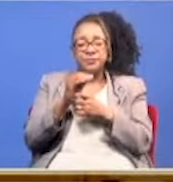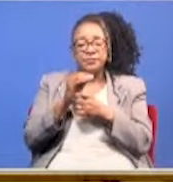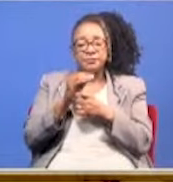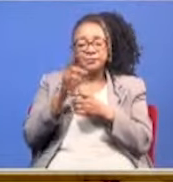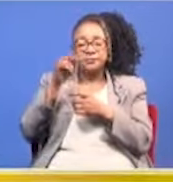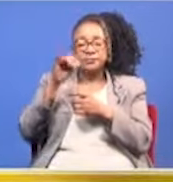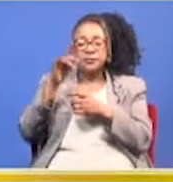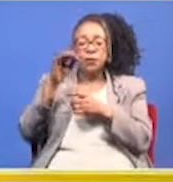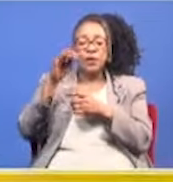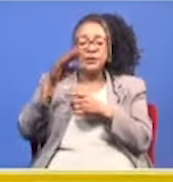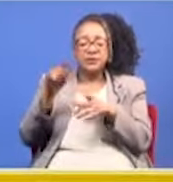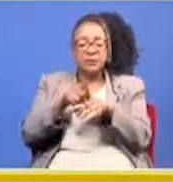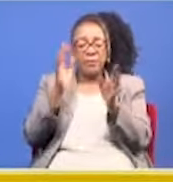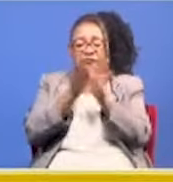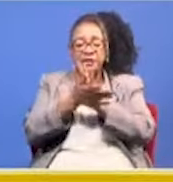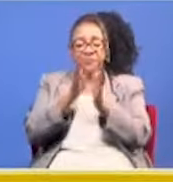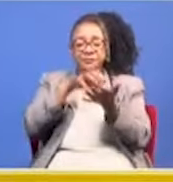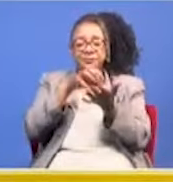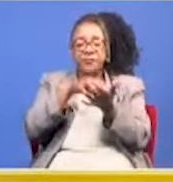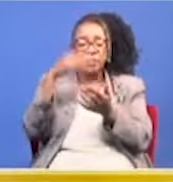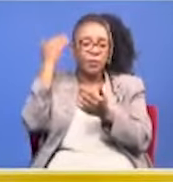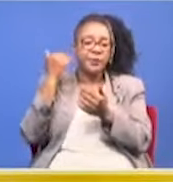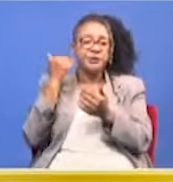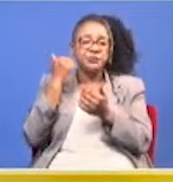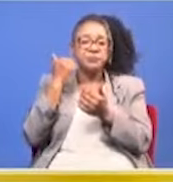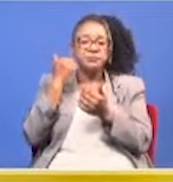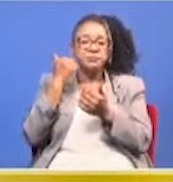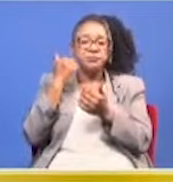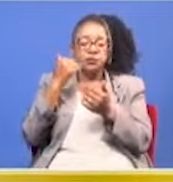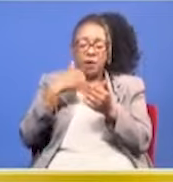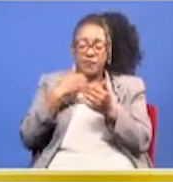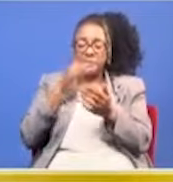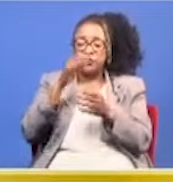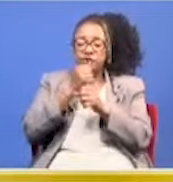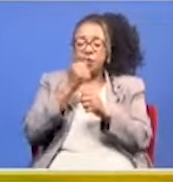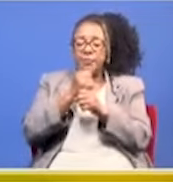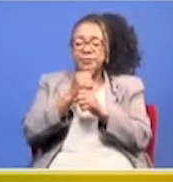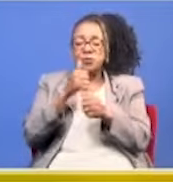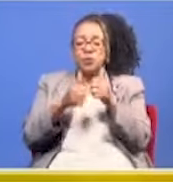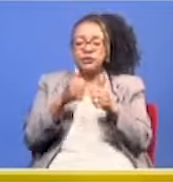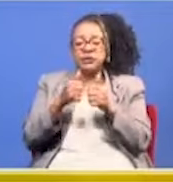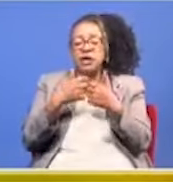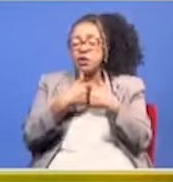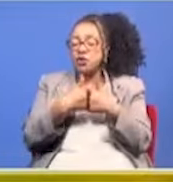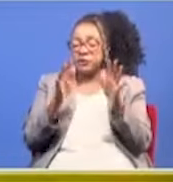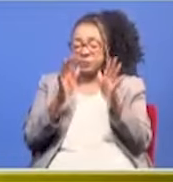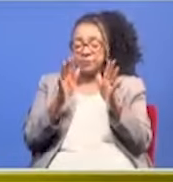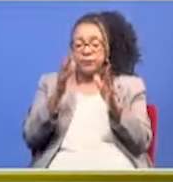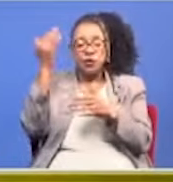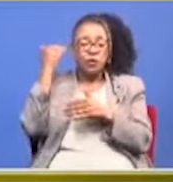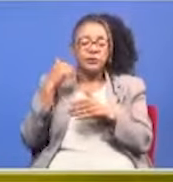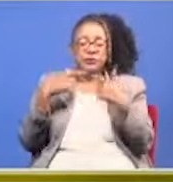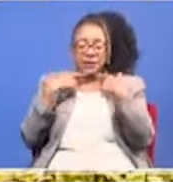Nicholas Kilonzo also filed a case in court in a bid to win his job back, which he had lost due to the claims. The court has finally